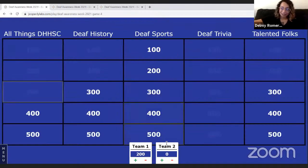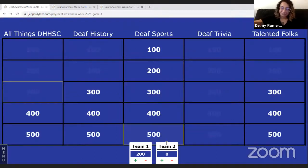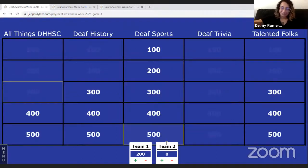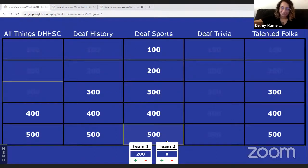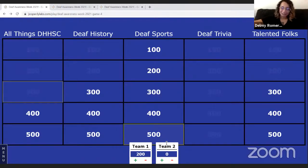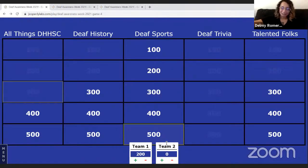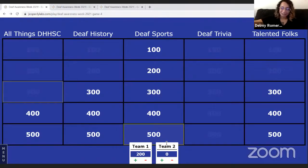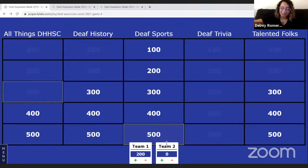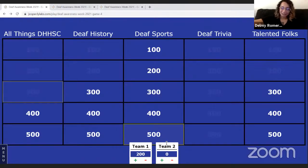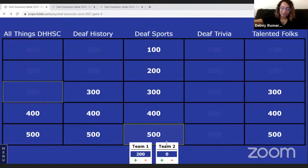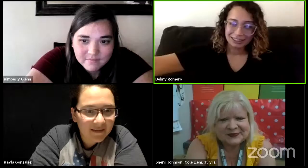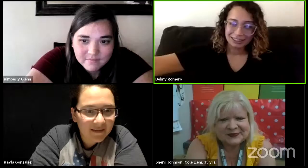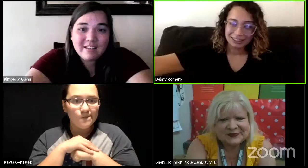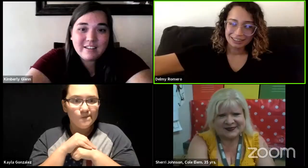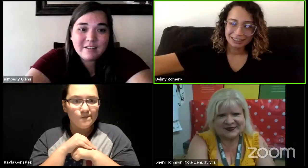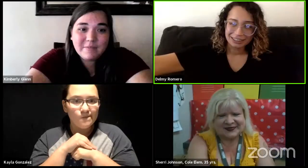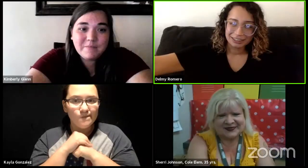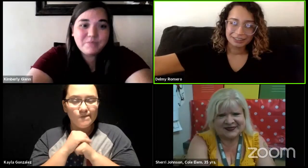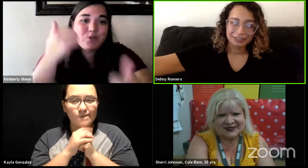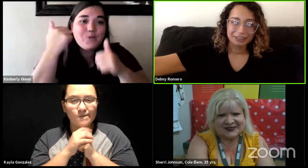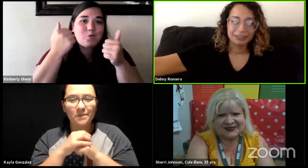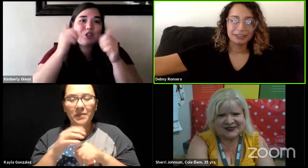Kayla?